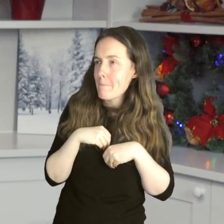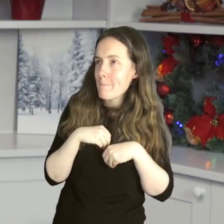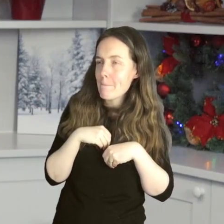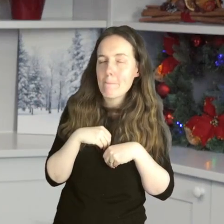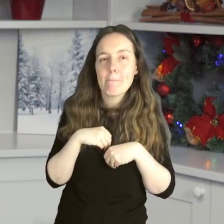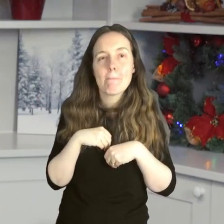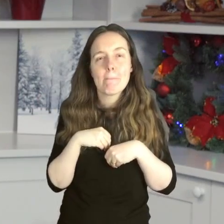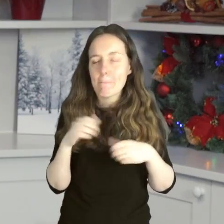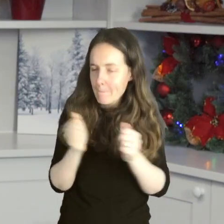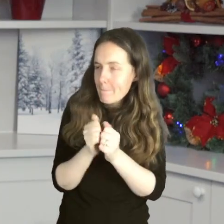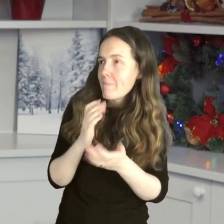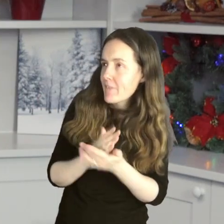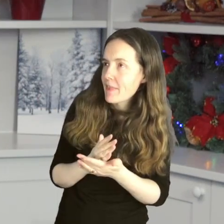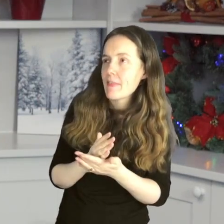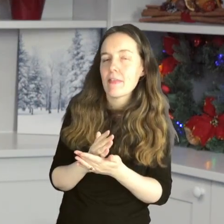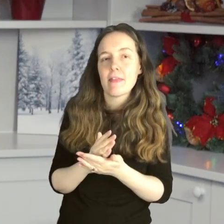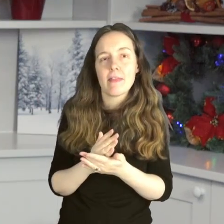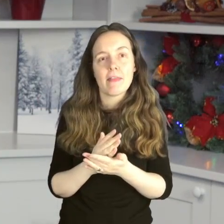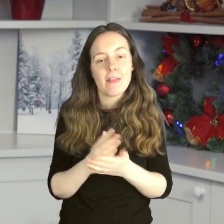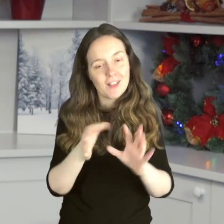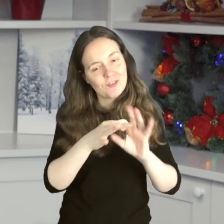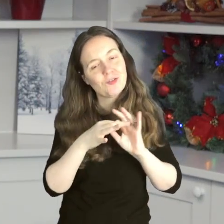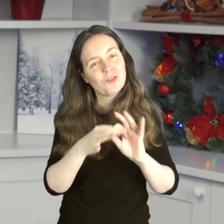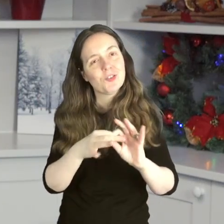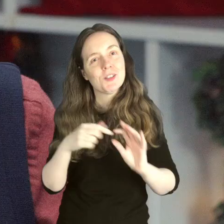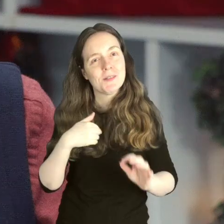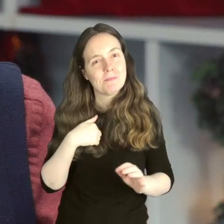and pray these words as I personalize them.